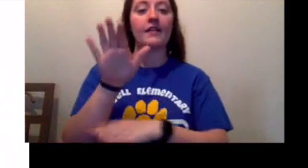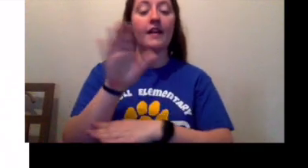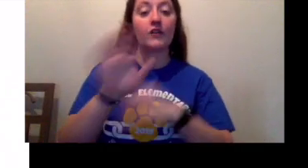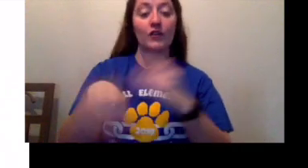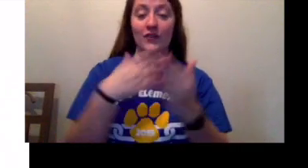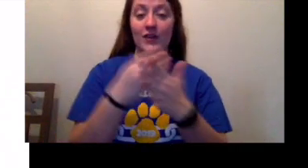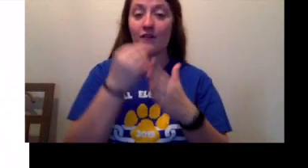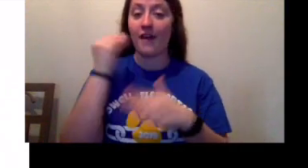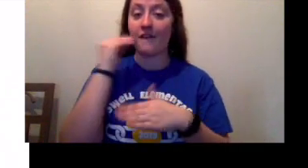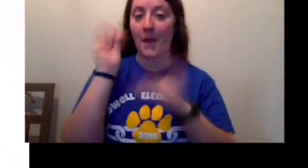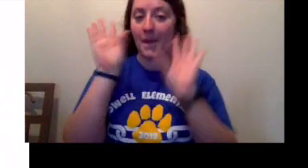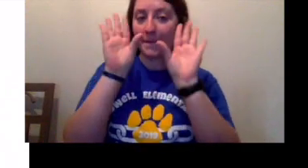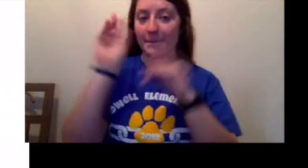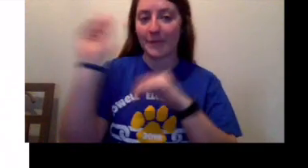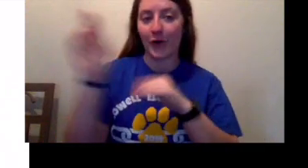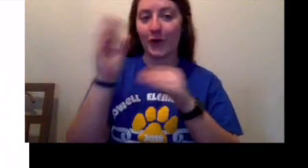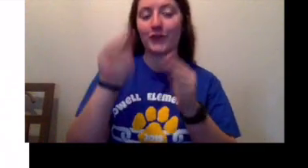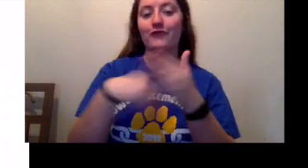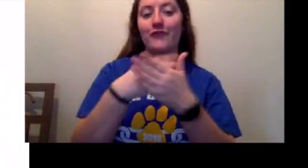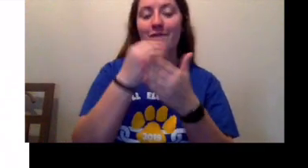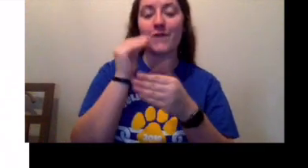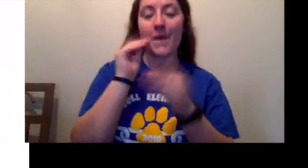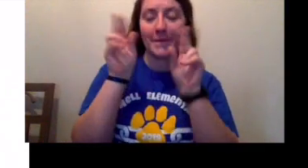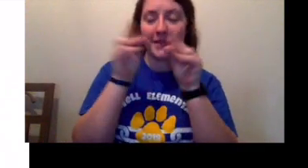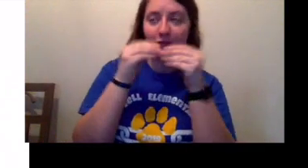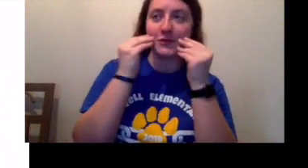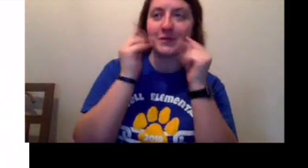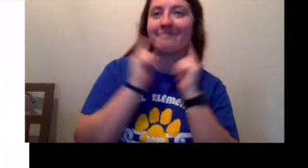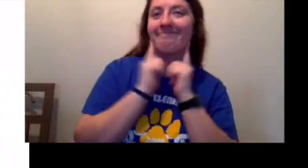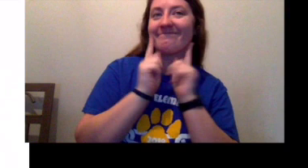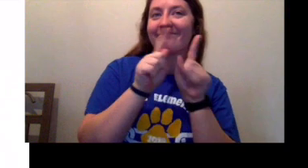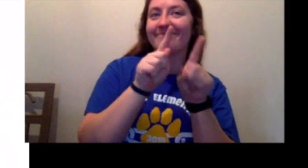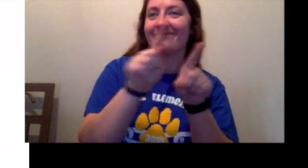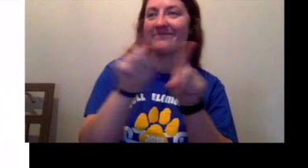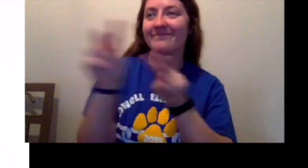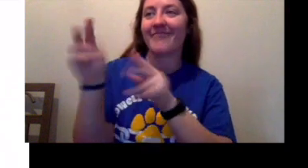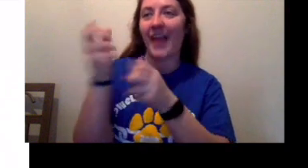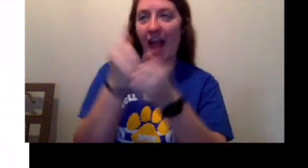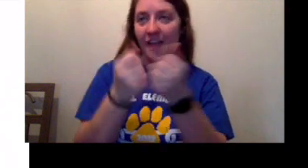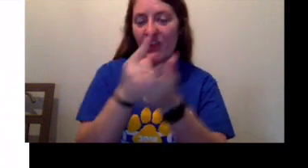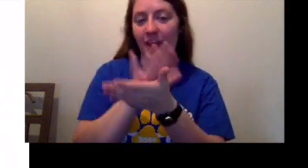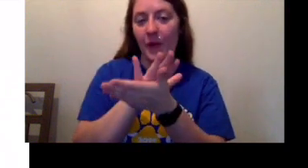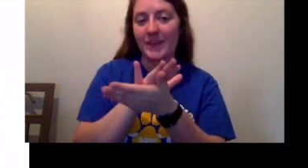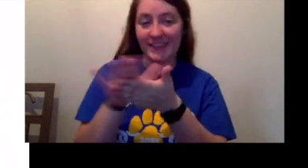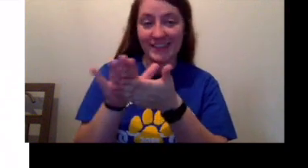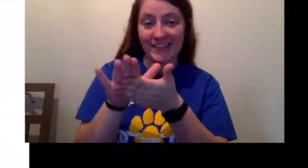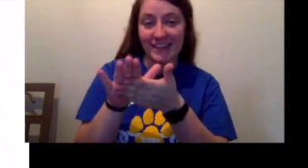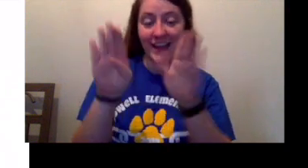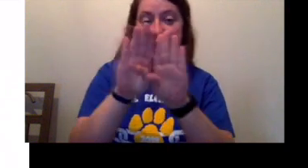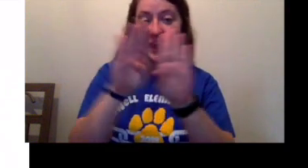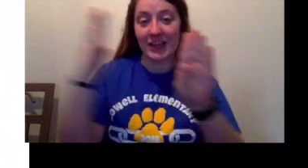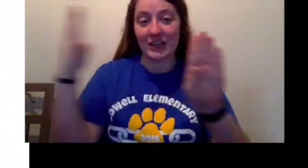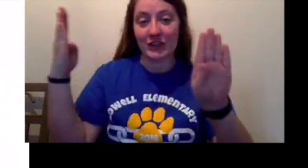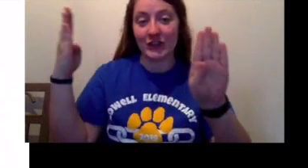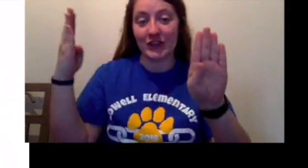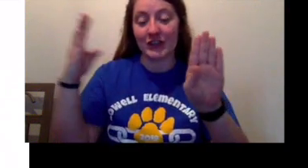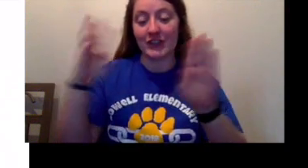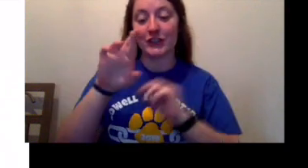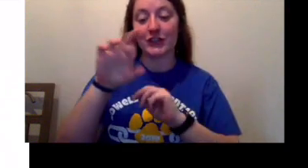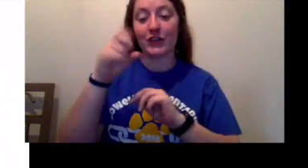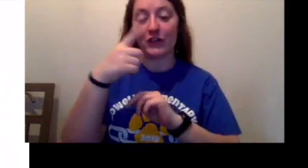the newly cleaned and polished house, the double doors to the living room wide open, the rugs aired, and the windows